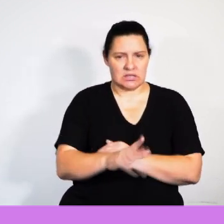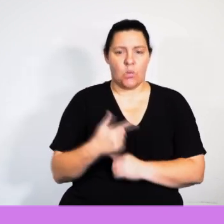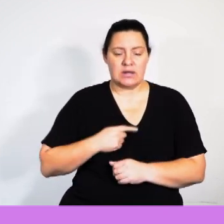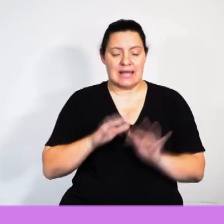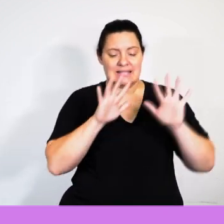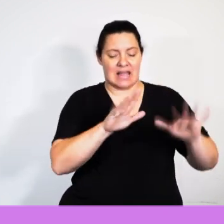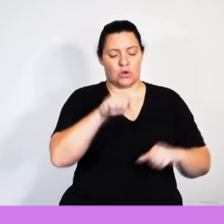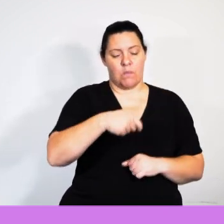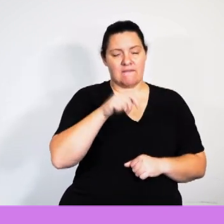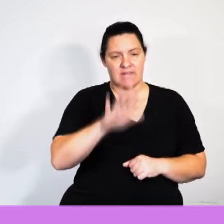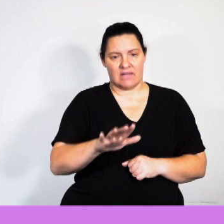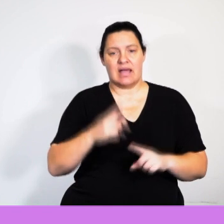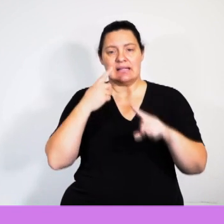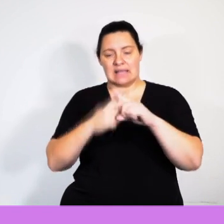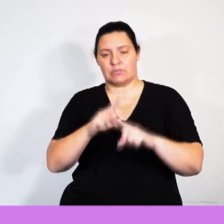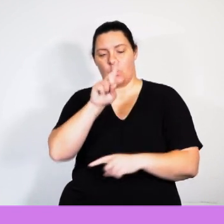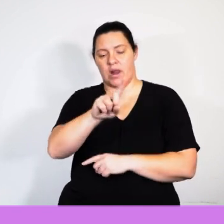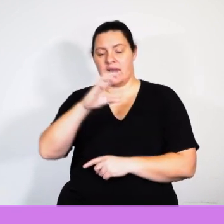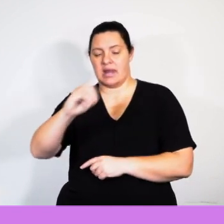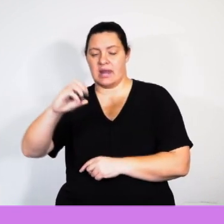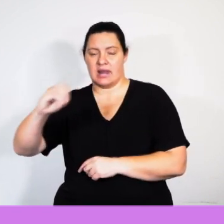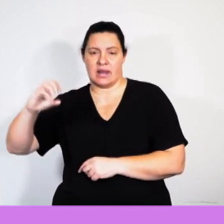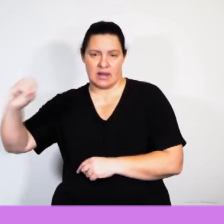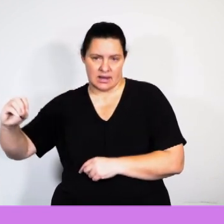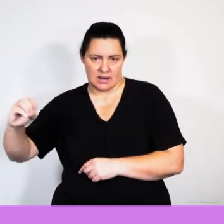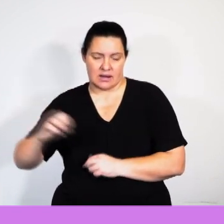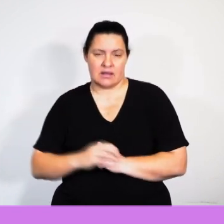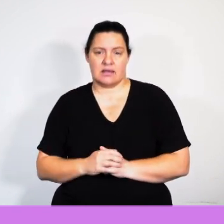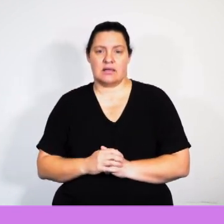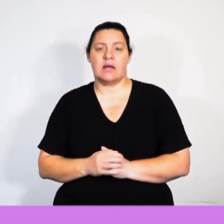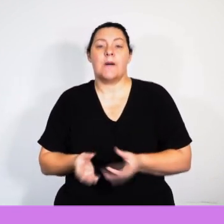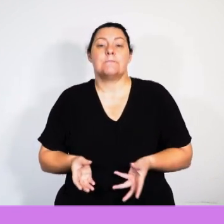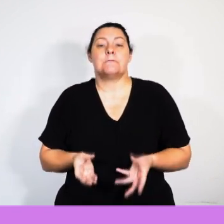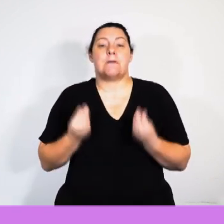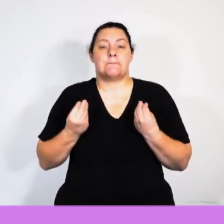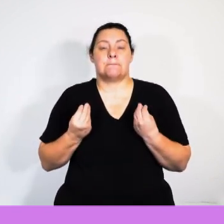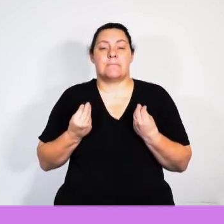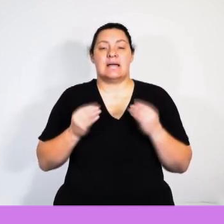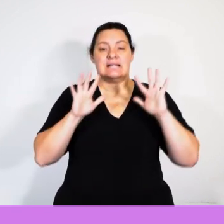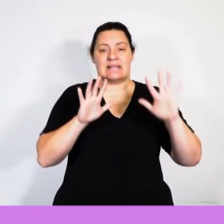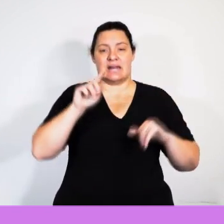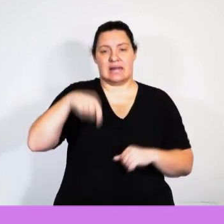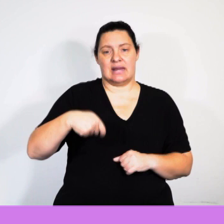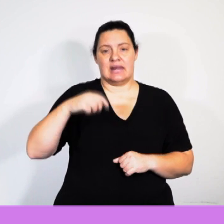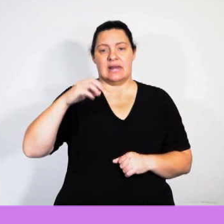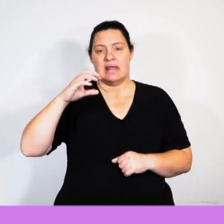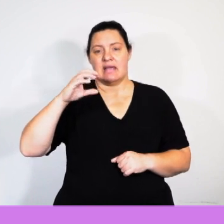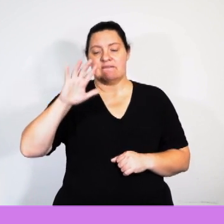marks. So we say 10,5 multiplied by 1,000. This gives us